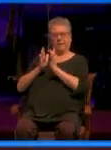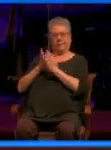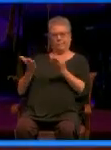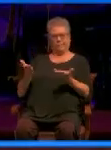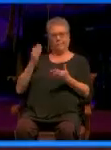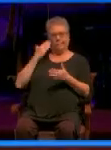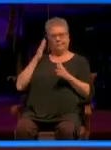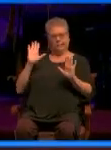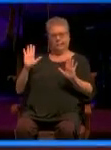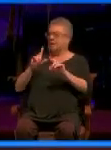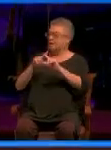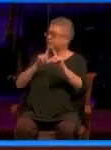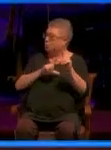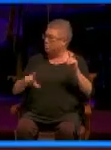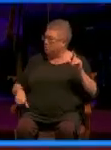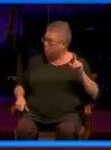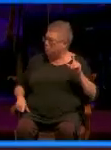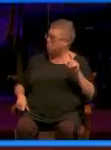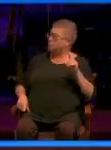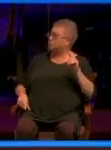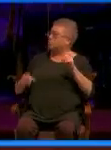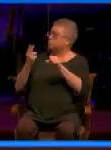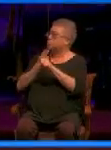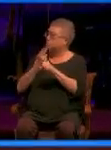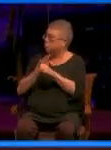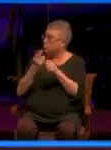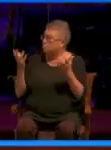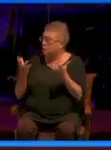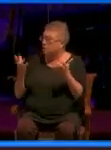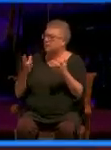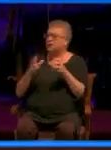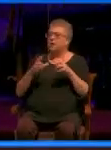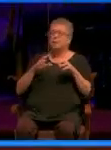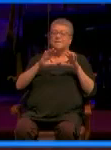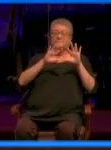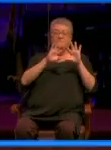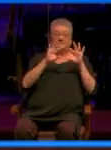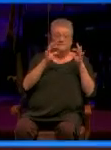That the Lord uses broken,